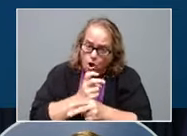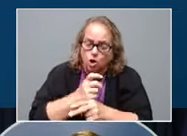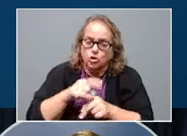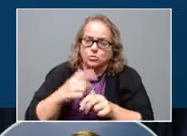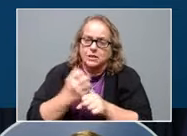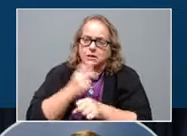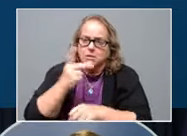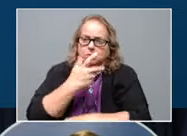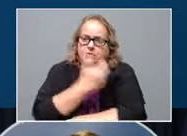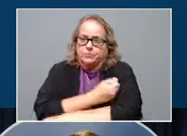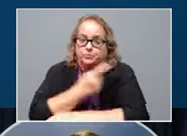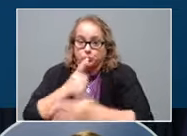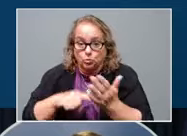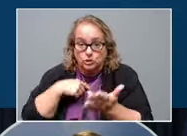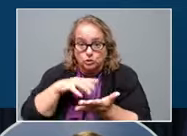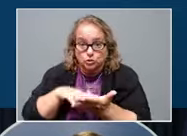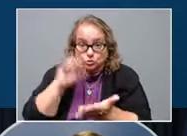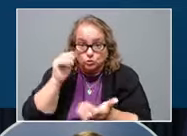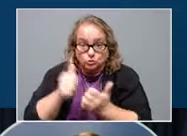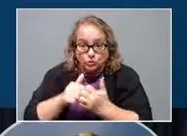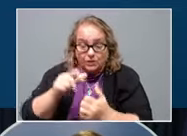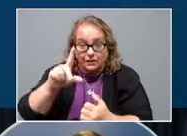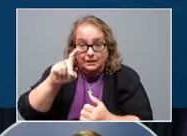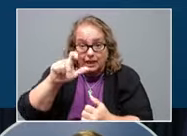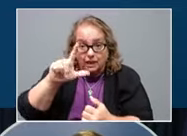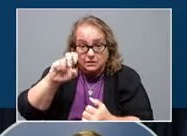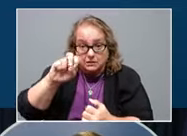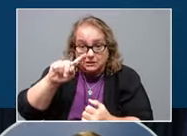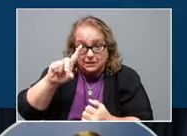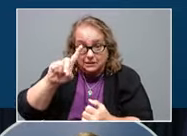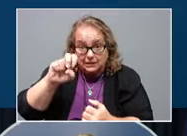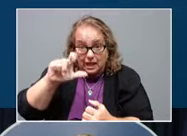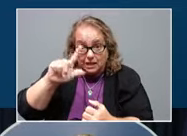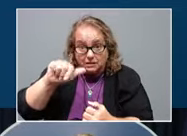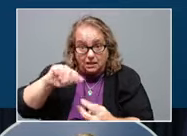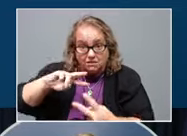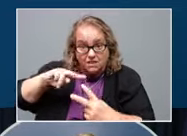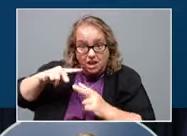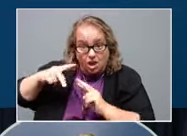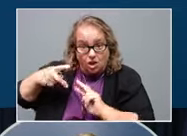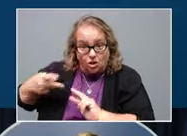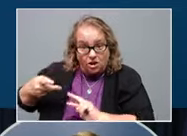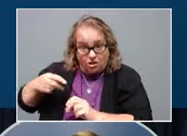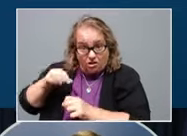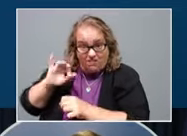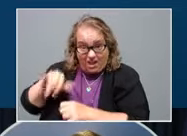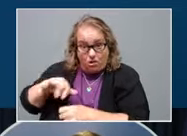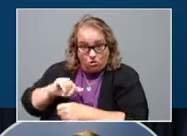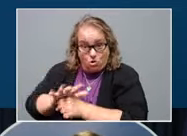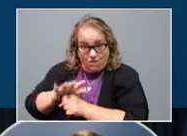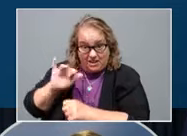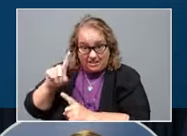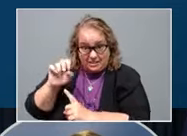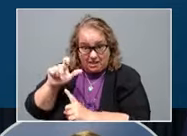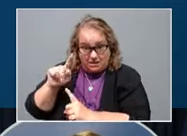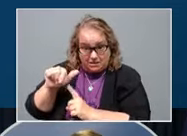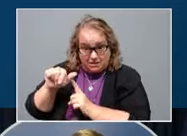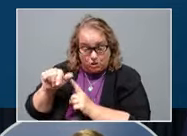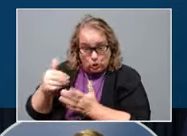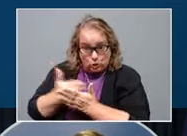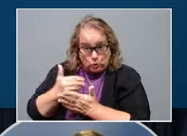Delta variant is this is not enough. But I don't want that to take away from those that have worked so hard to get